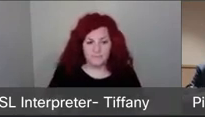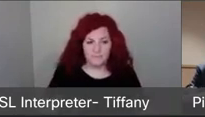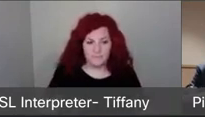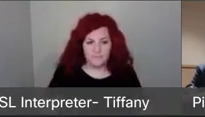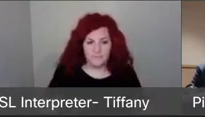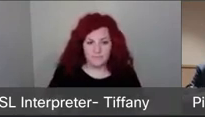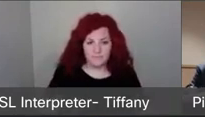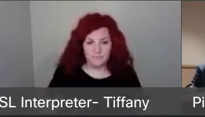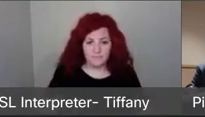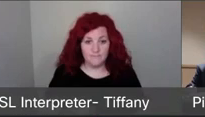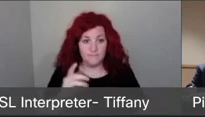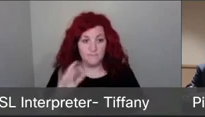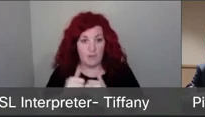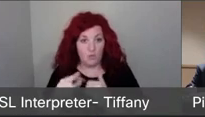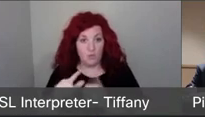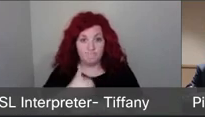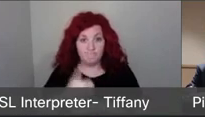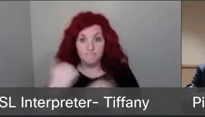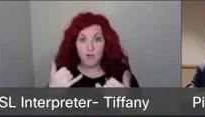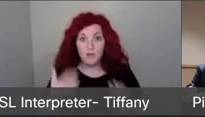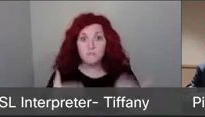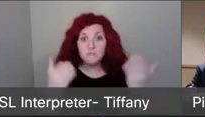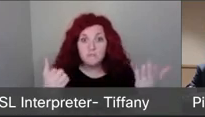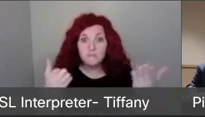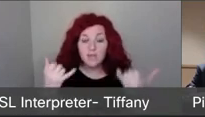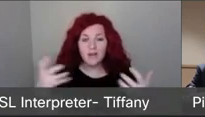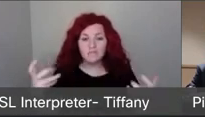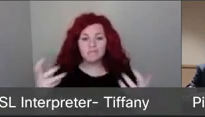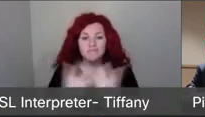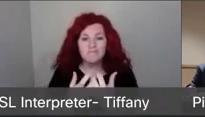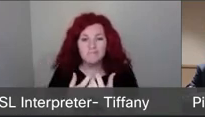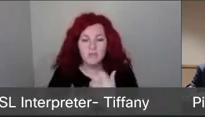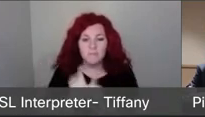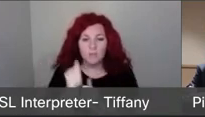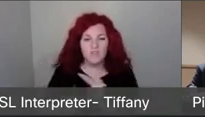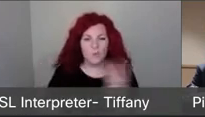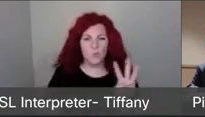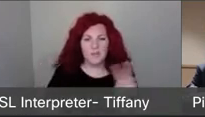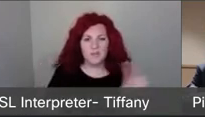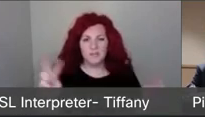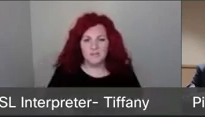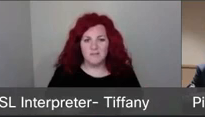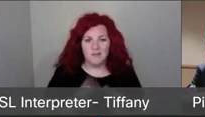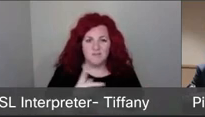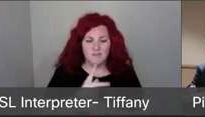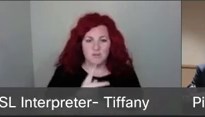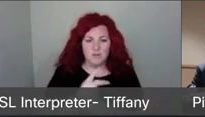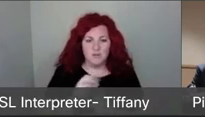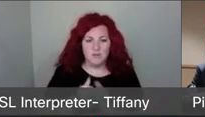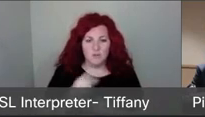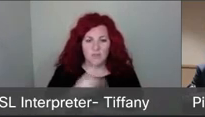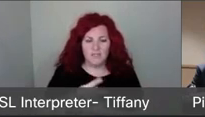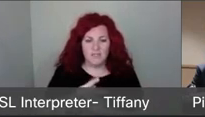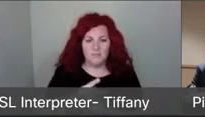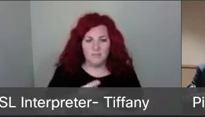as you guys have proposed, we are now lumped in with most of the West Valley. I would like to find a way to keep